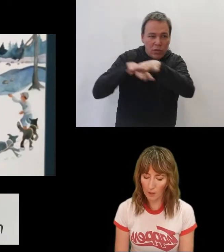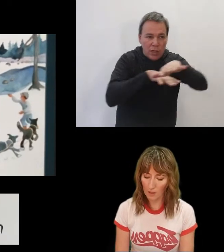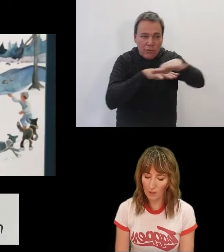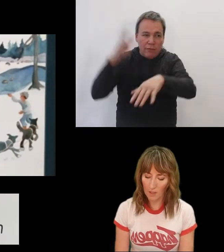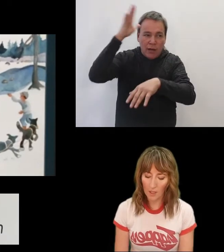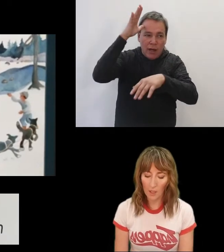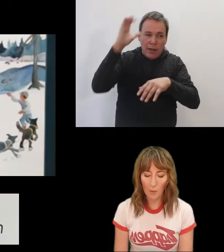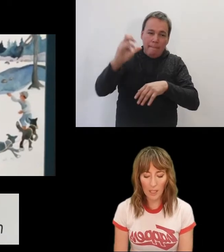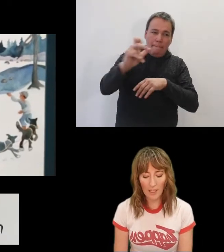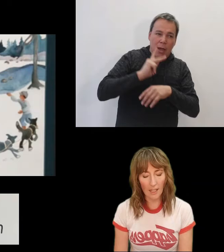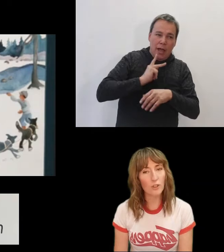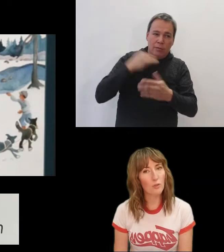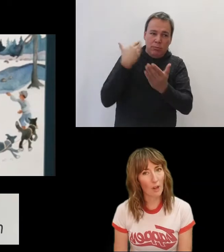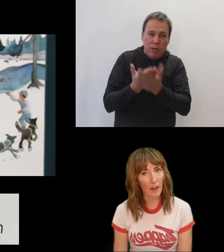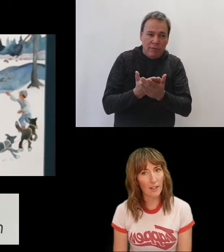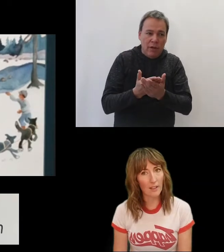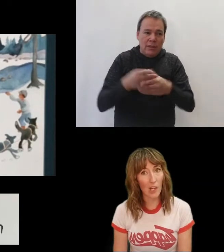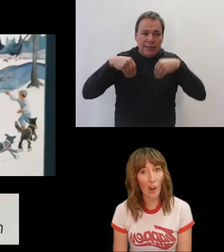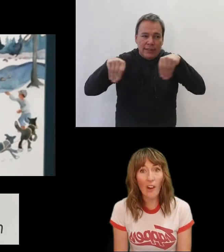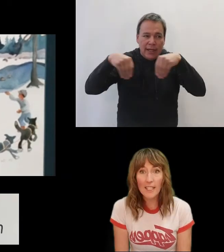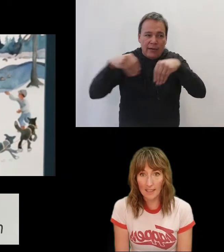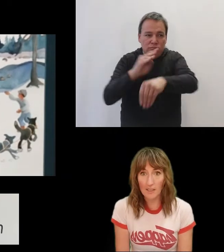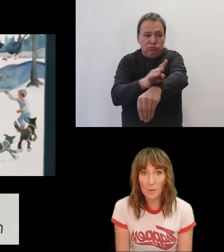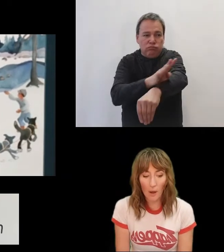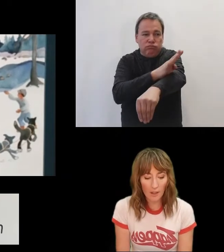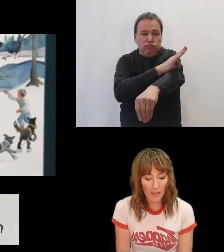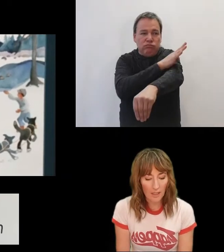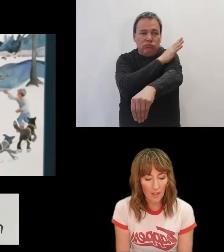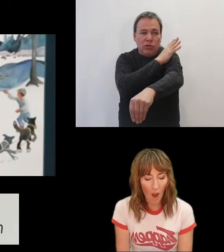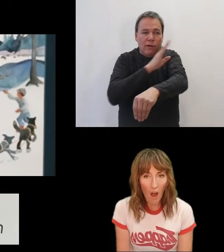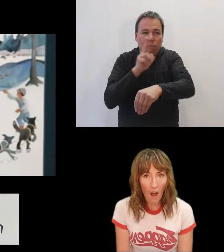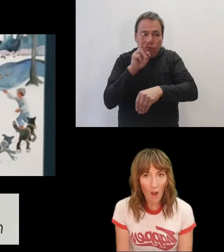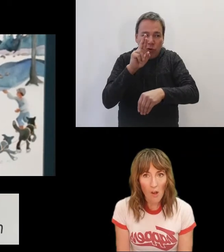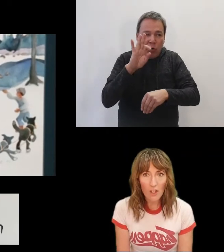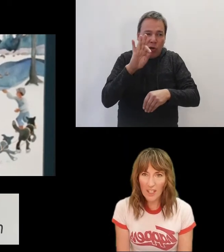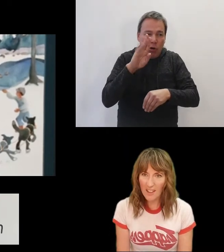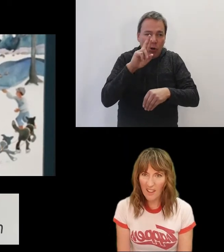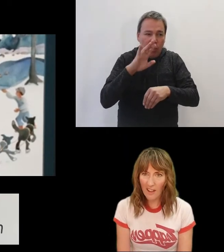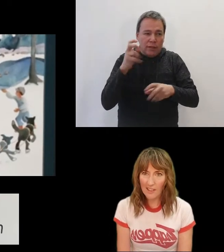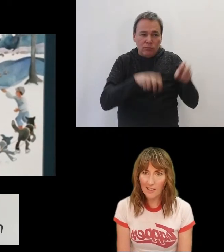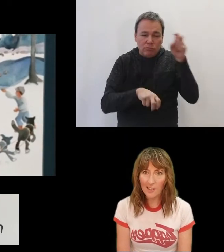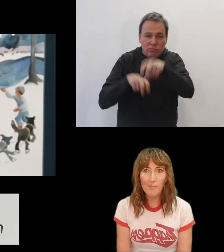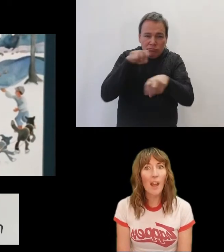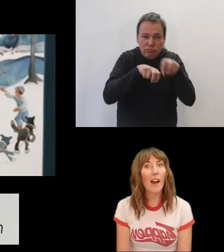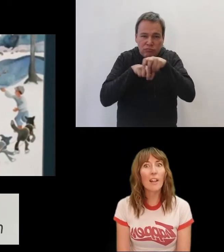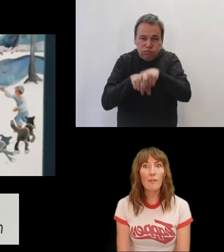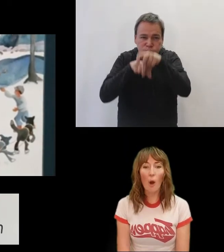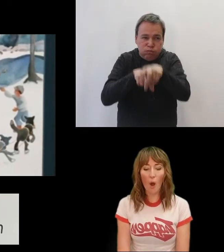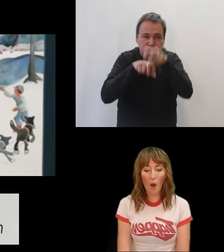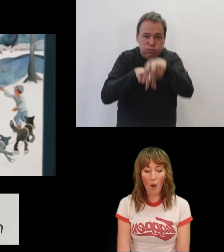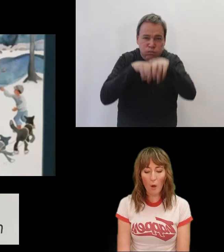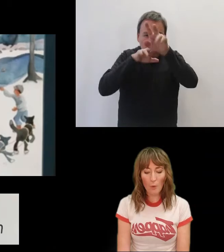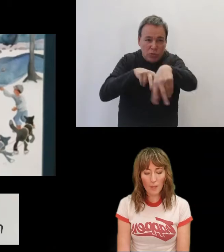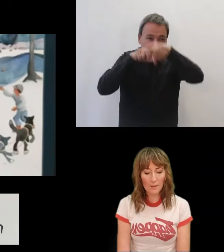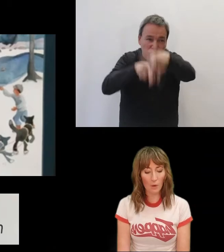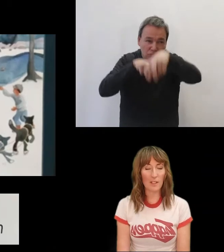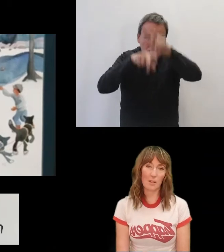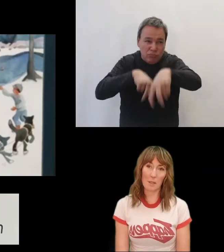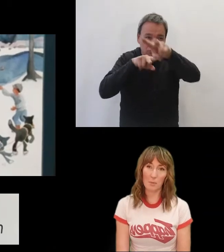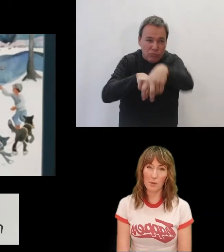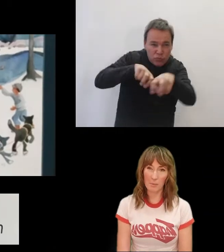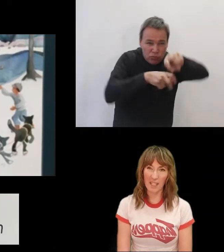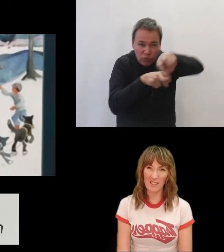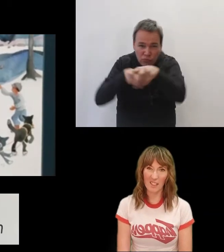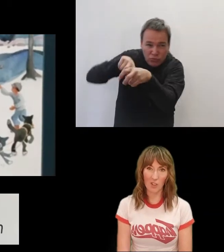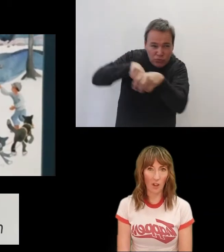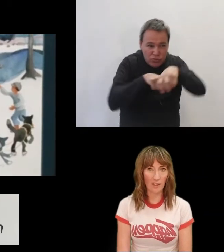his fur, we catch a ride on his toboggan. Look at that. I have always wanted